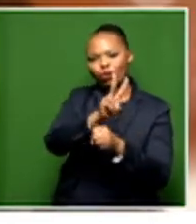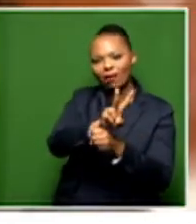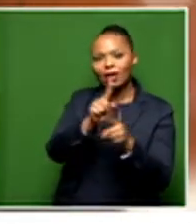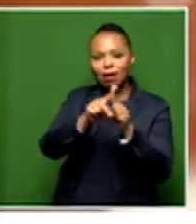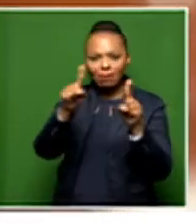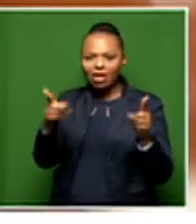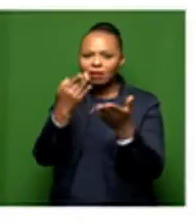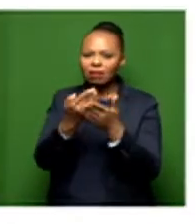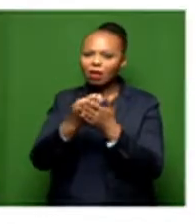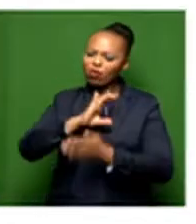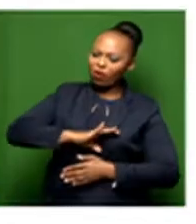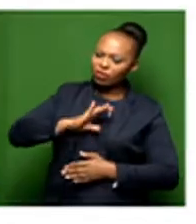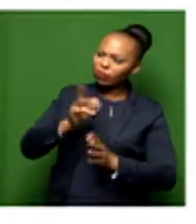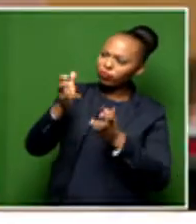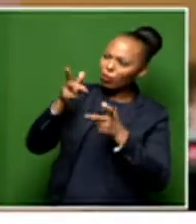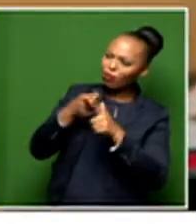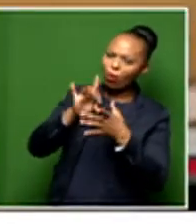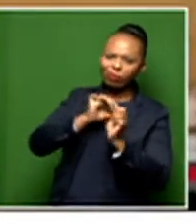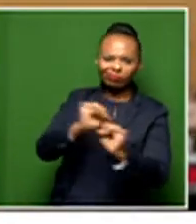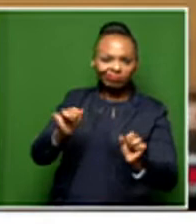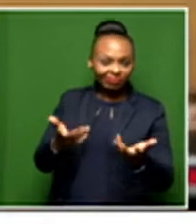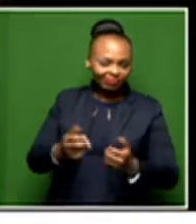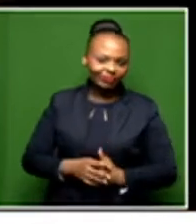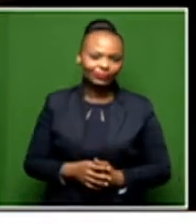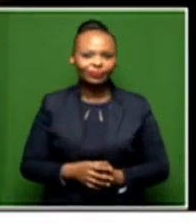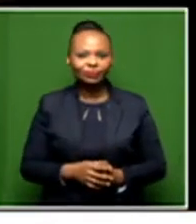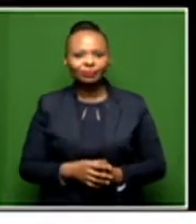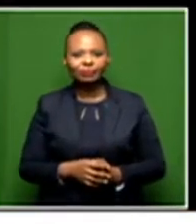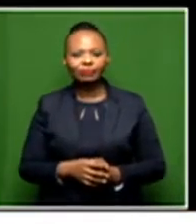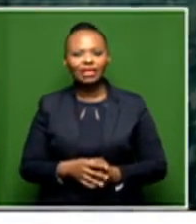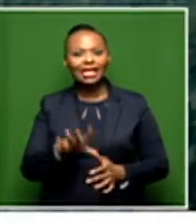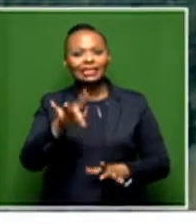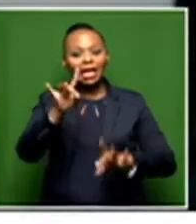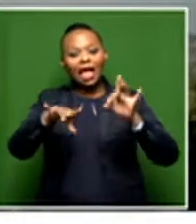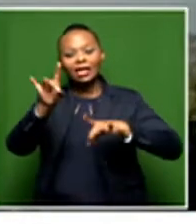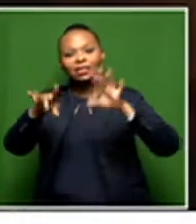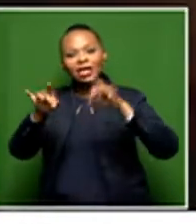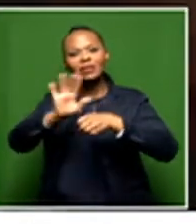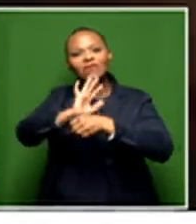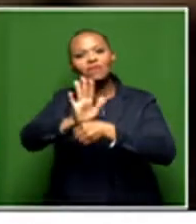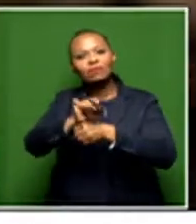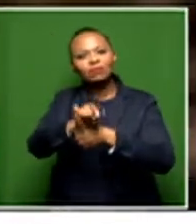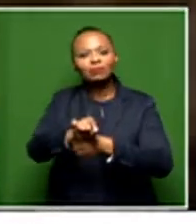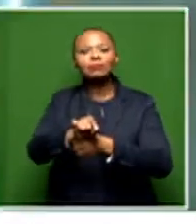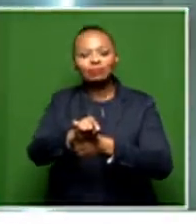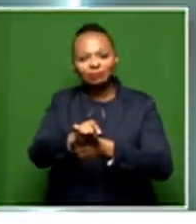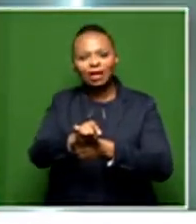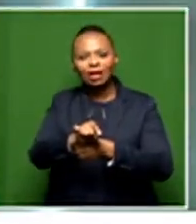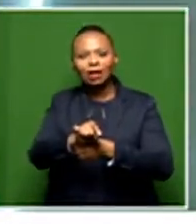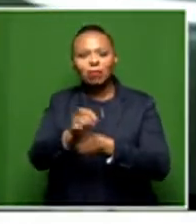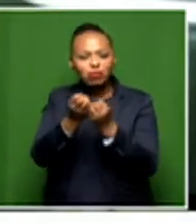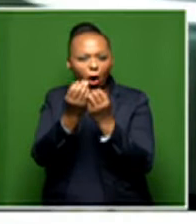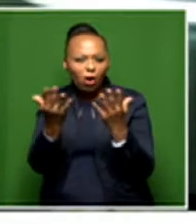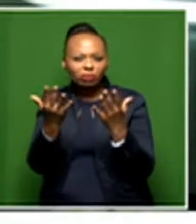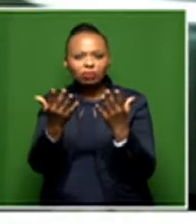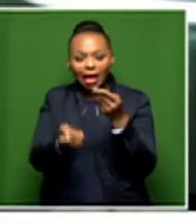to watch it in the comfort of their own homes. The selection of the films, many of them premiering in the